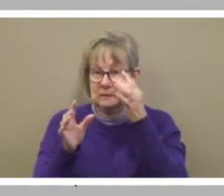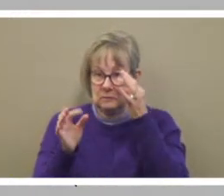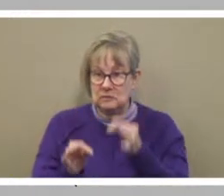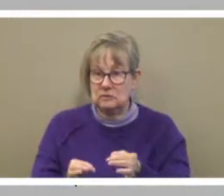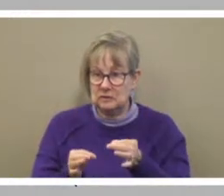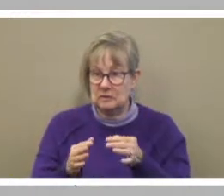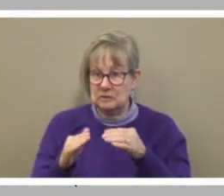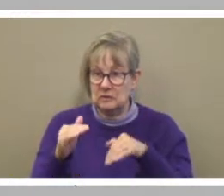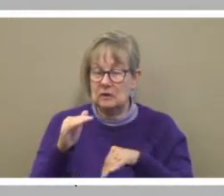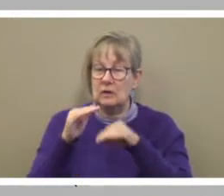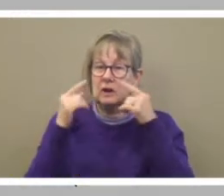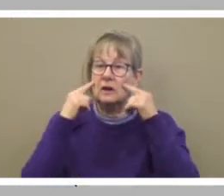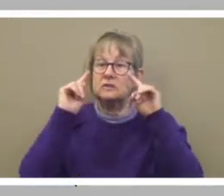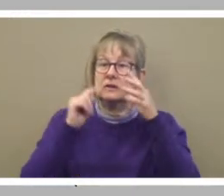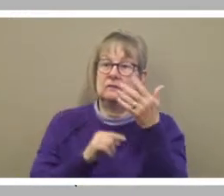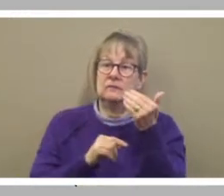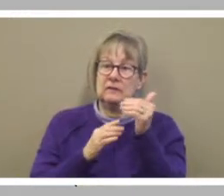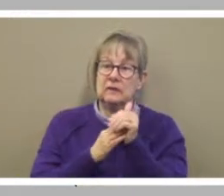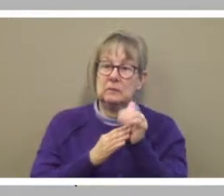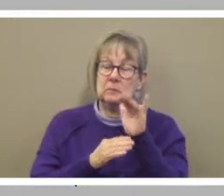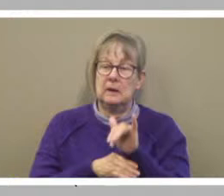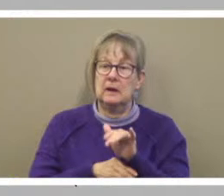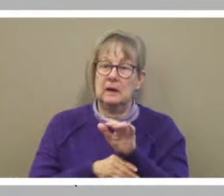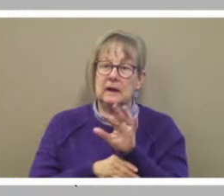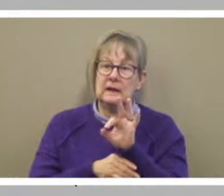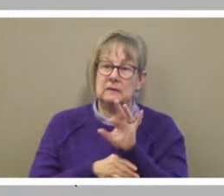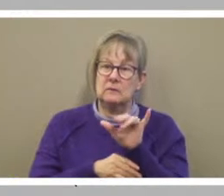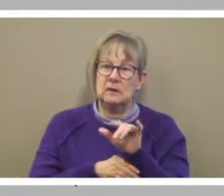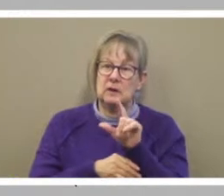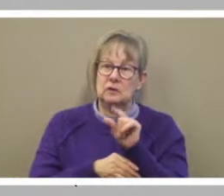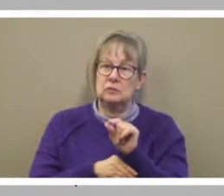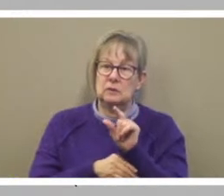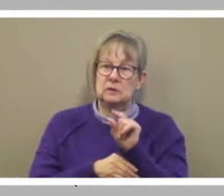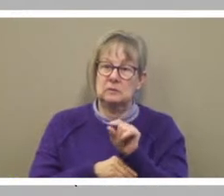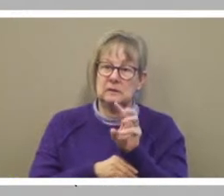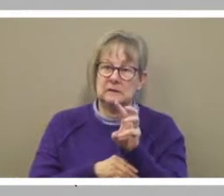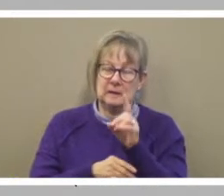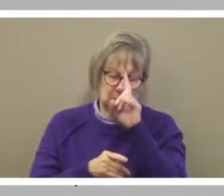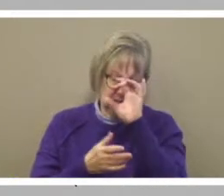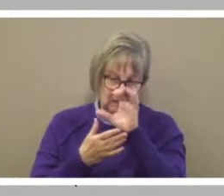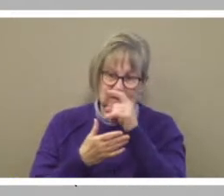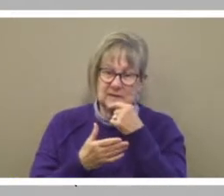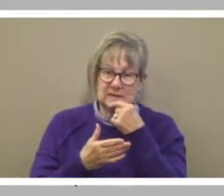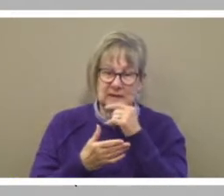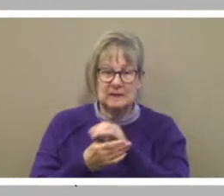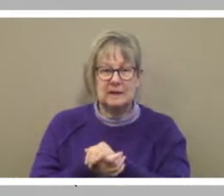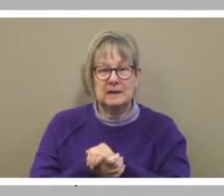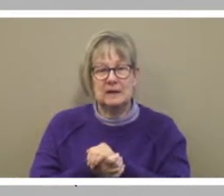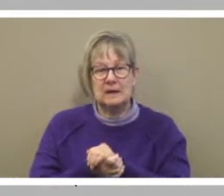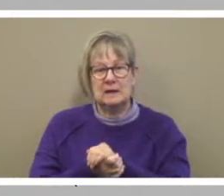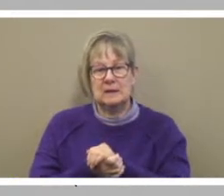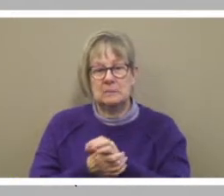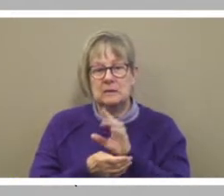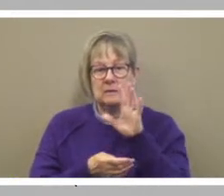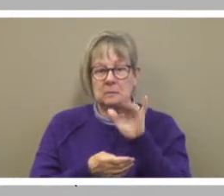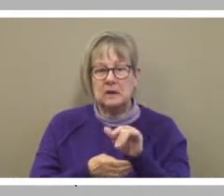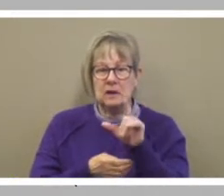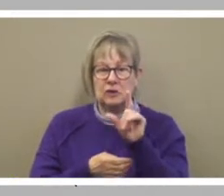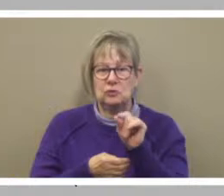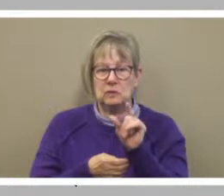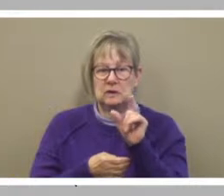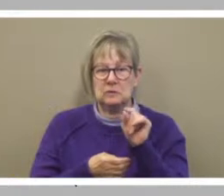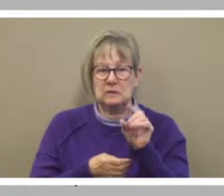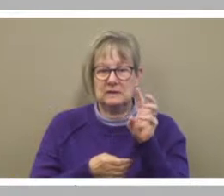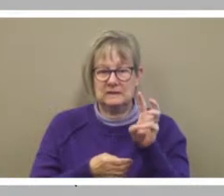reach $15 by 2026, I think is what it says. I was gonna add the word FY, but it's by